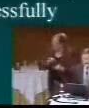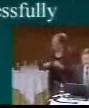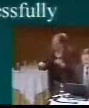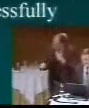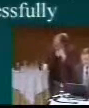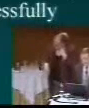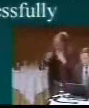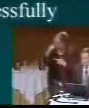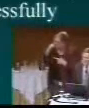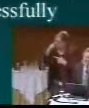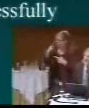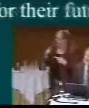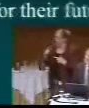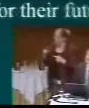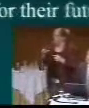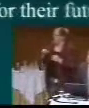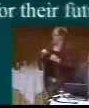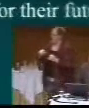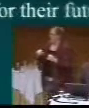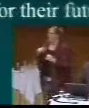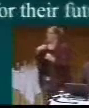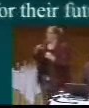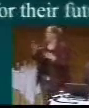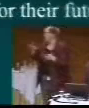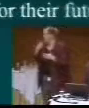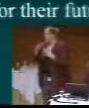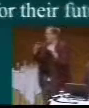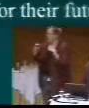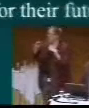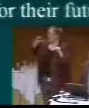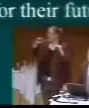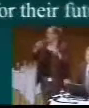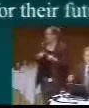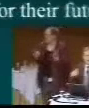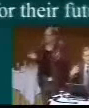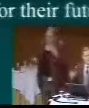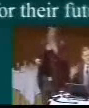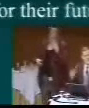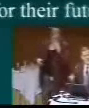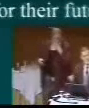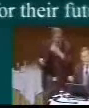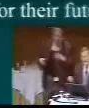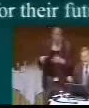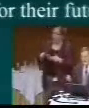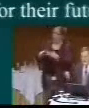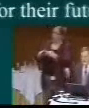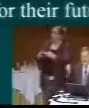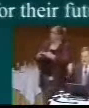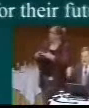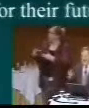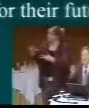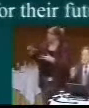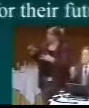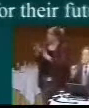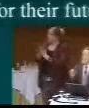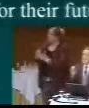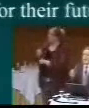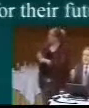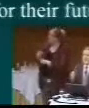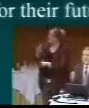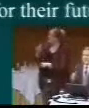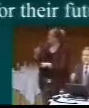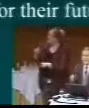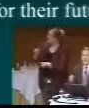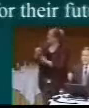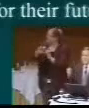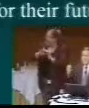good at. And thirdly, as learning technologies, books have disabilities in how they prepare our